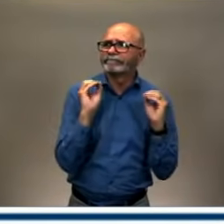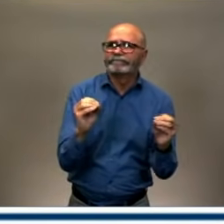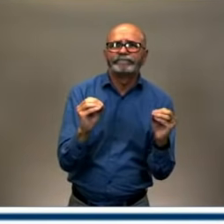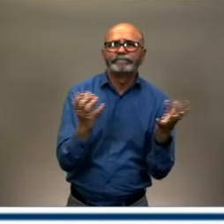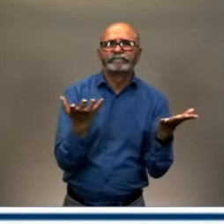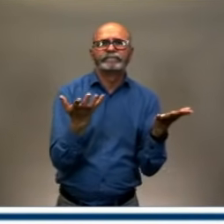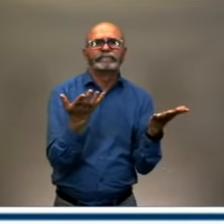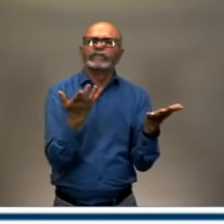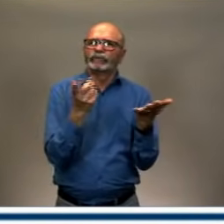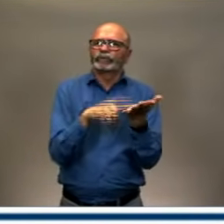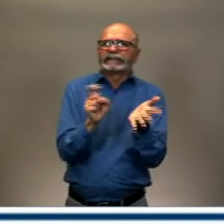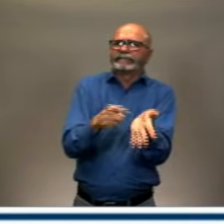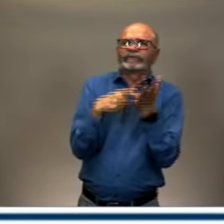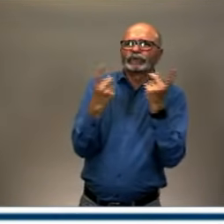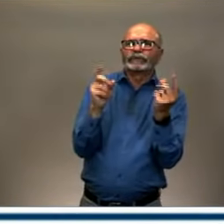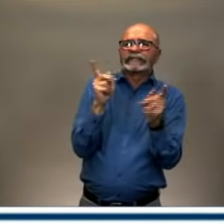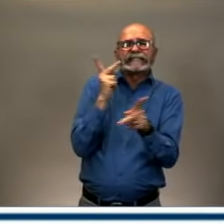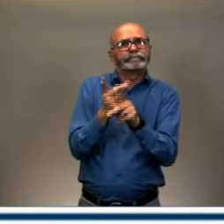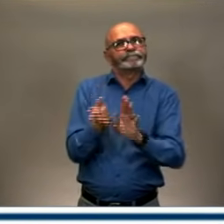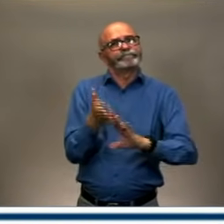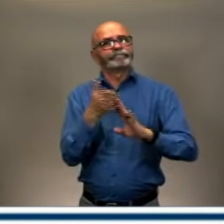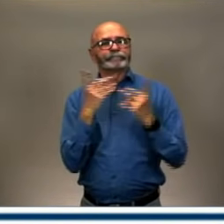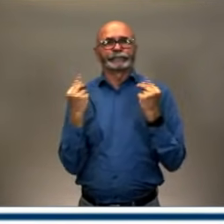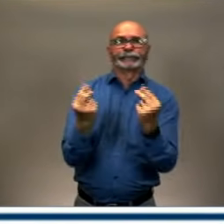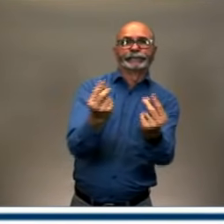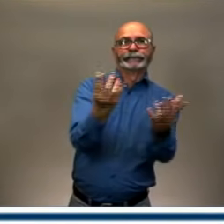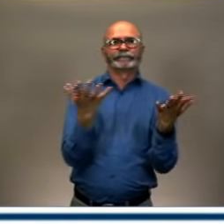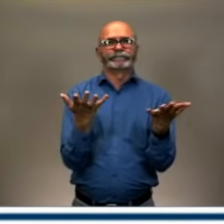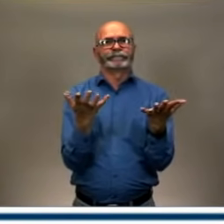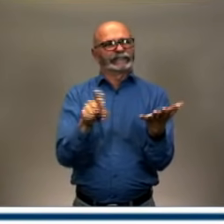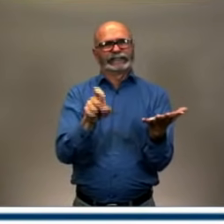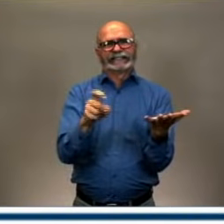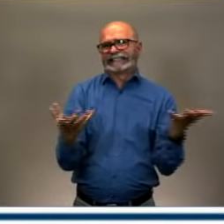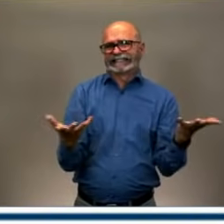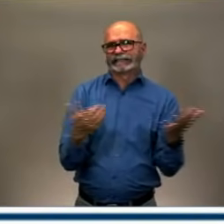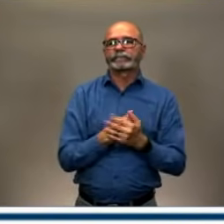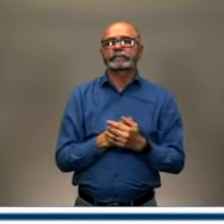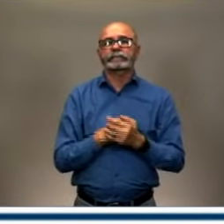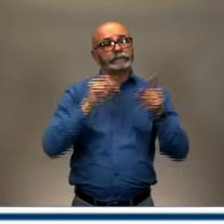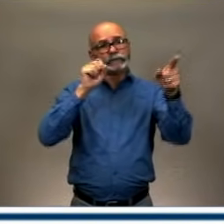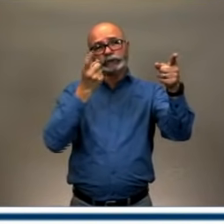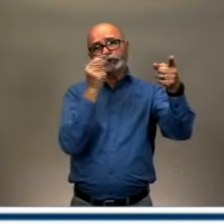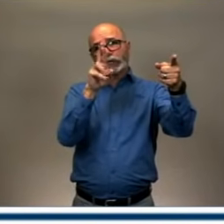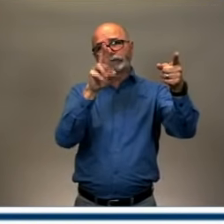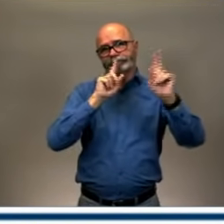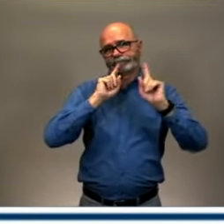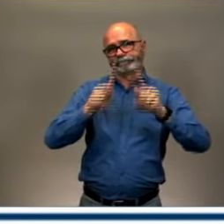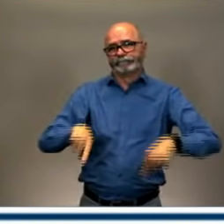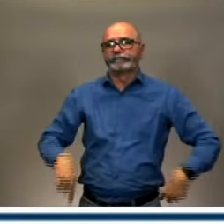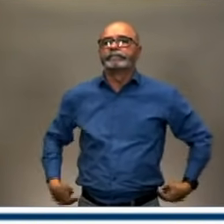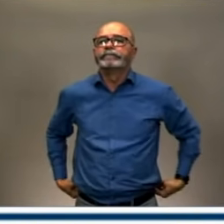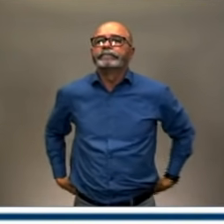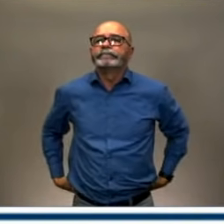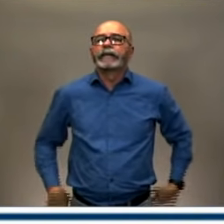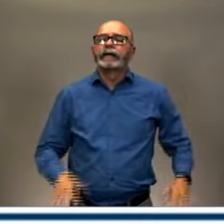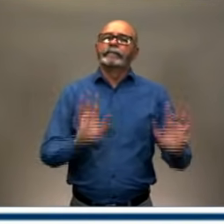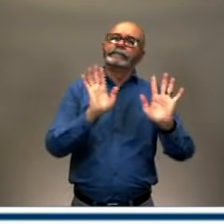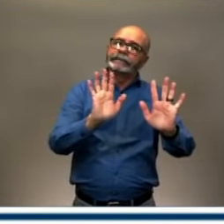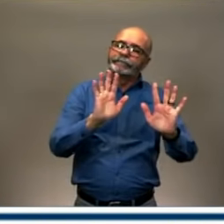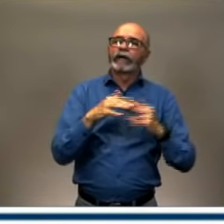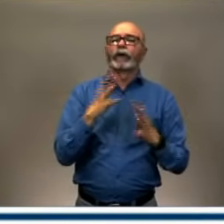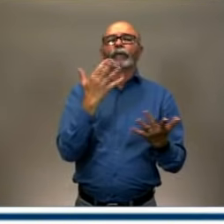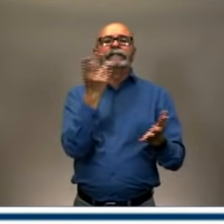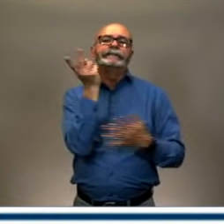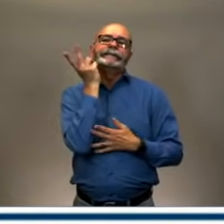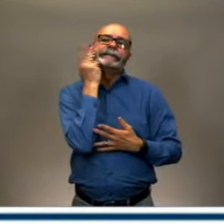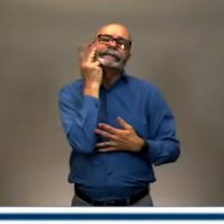games, and in what context? So there's two things. I'm not looking specifically at the higher levels of hockey, but we're certainly looking at organized sports